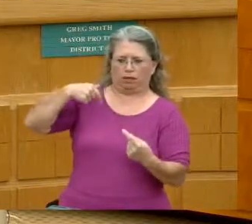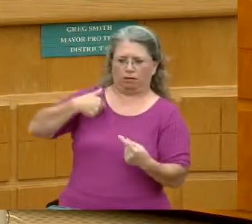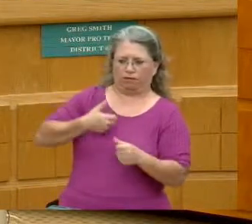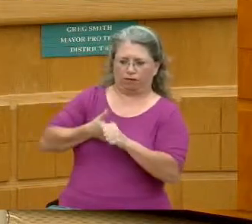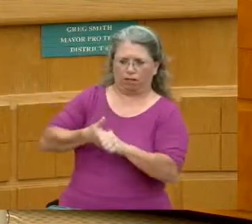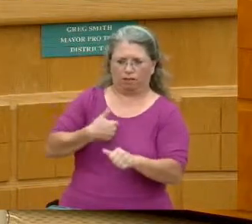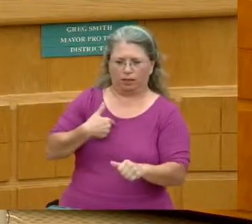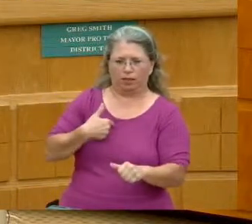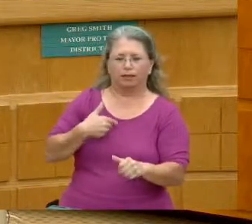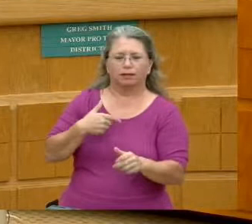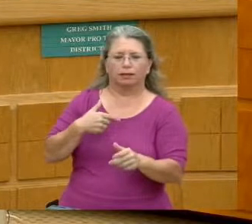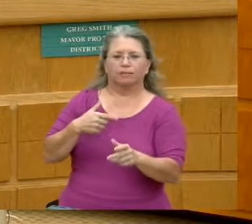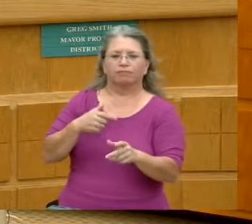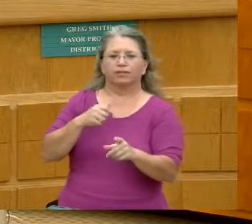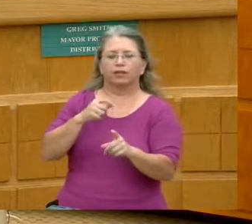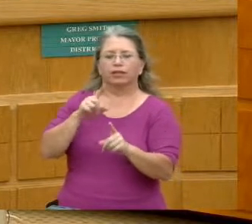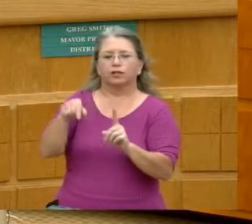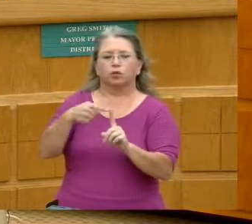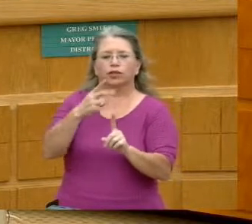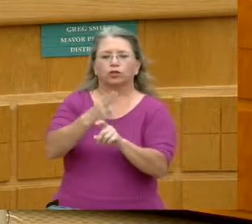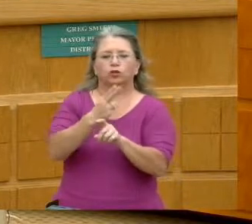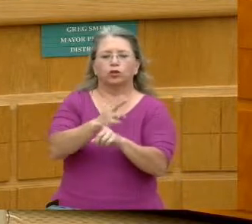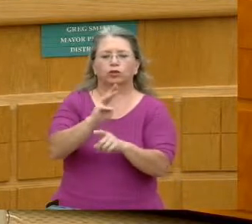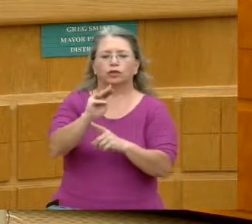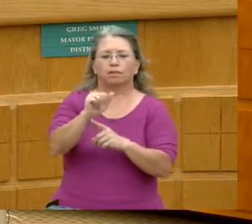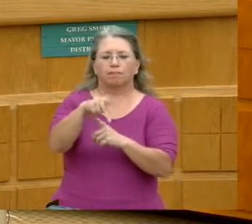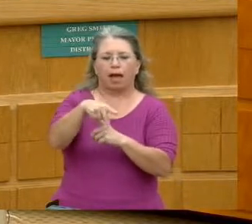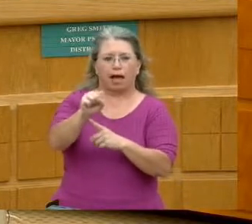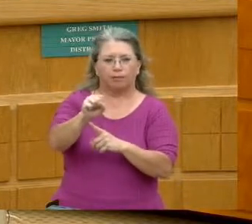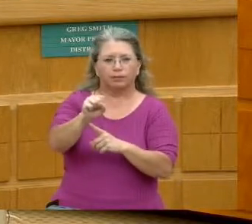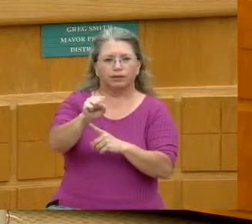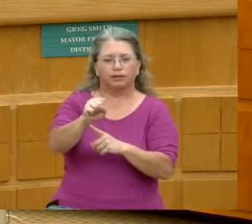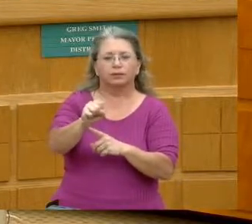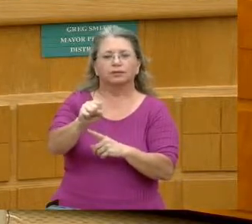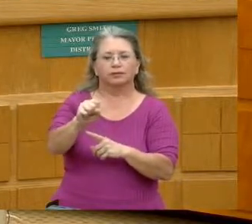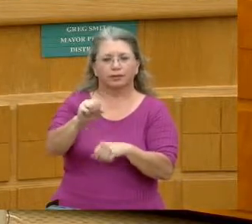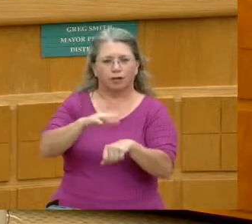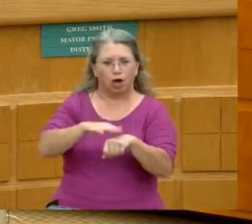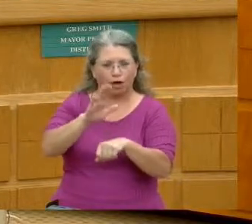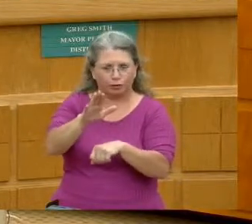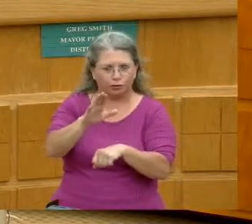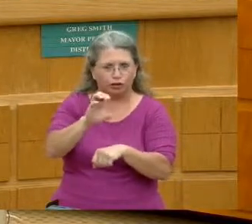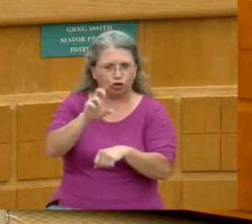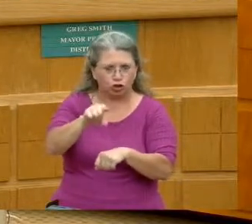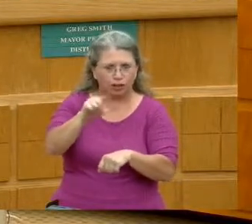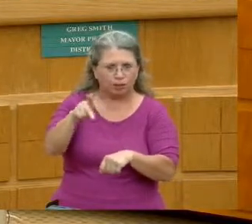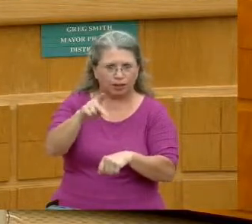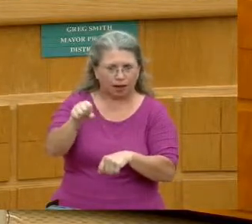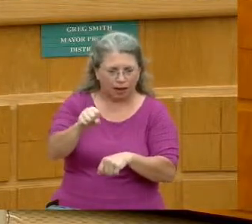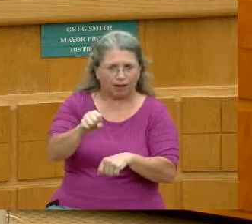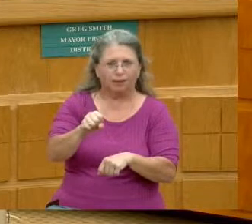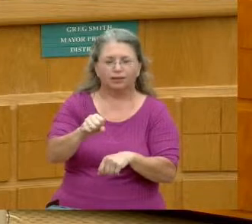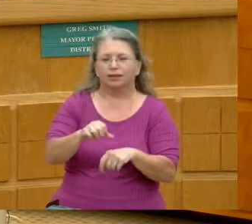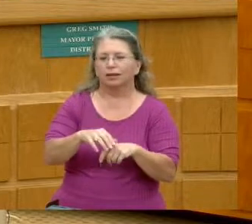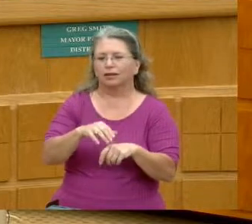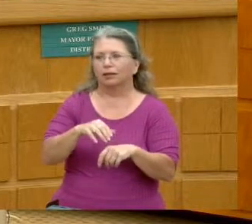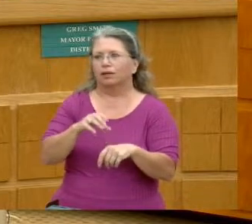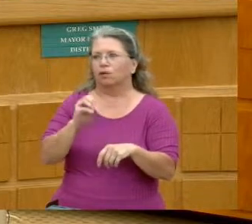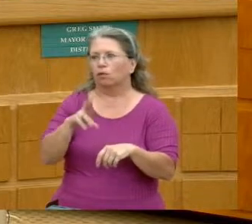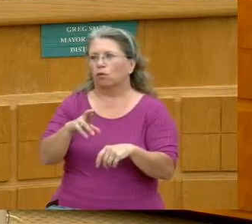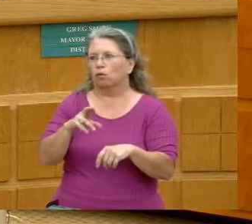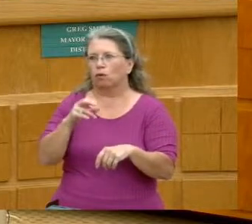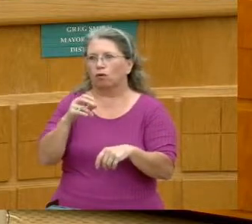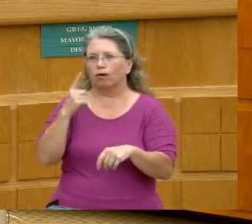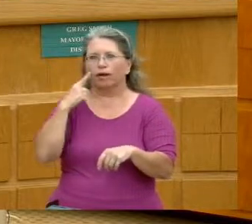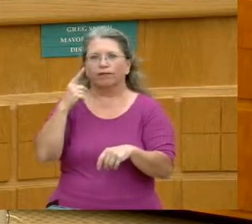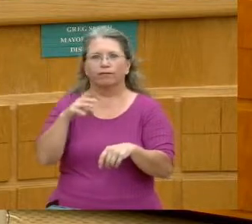And not just when you're using the maps, all the time, as long as that app is active and has access to the GPS. Facebook, if you're on Facebook,